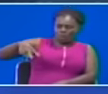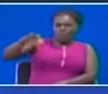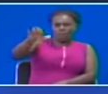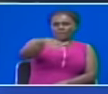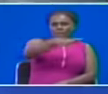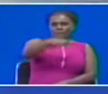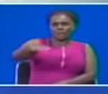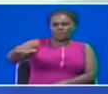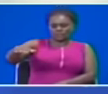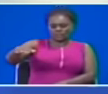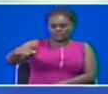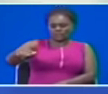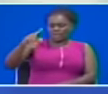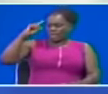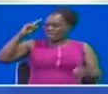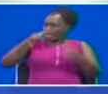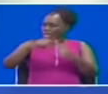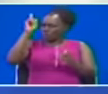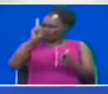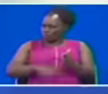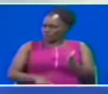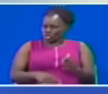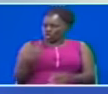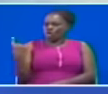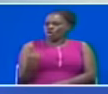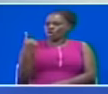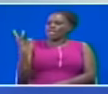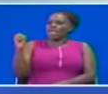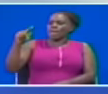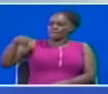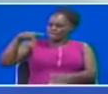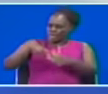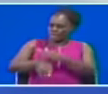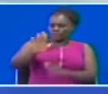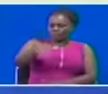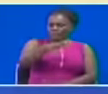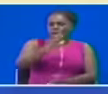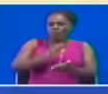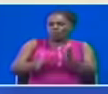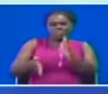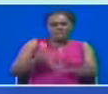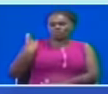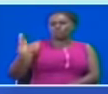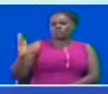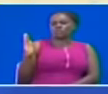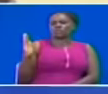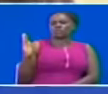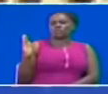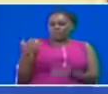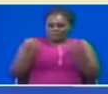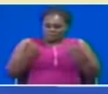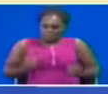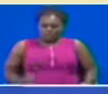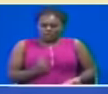Assembly. This was aimed to ensure only MPs walk to parliament, minus their security detail,